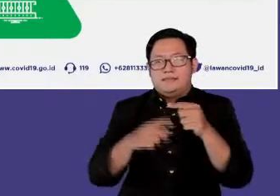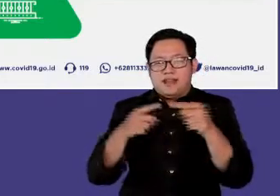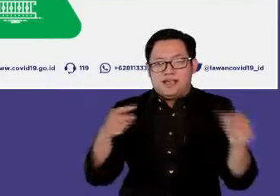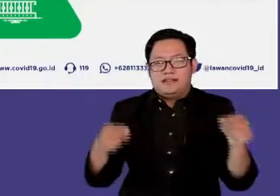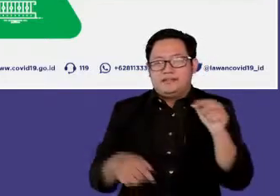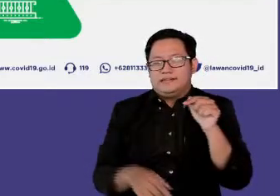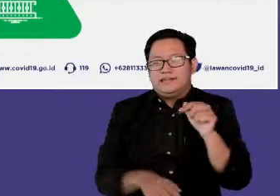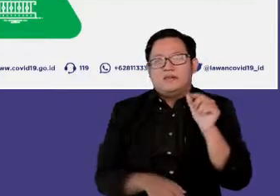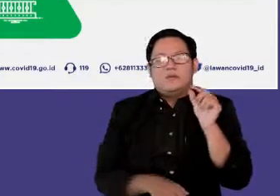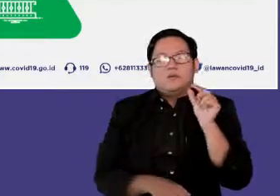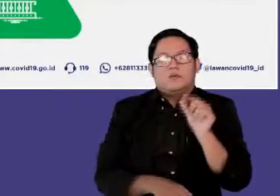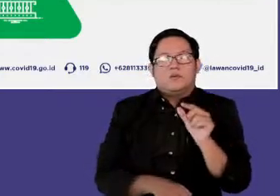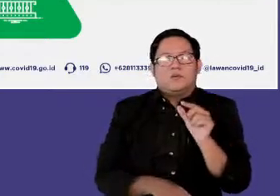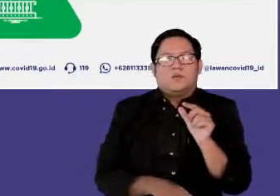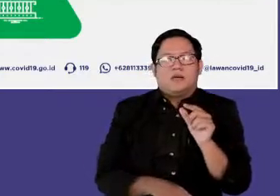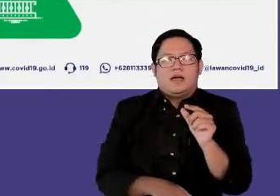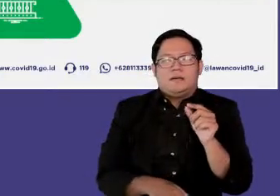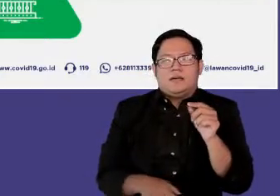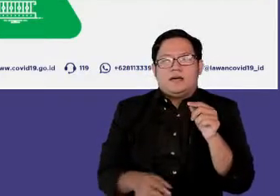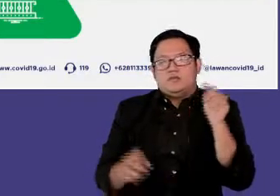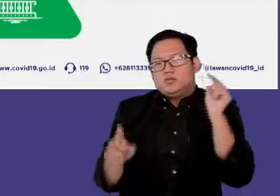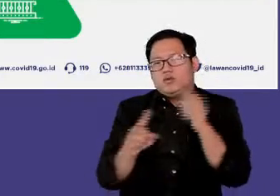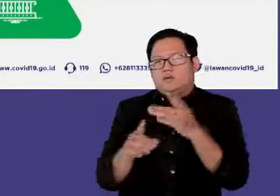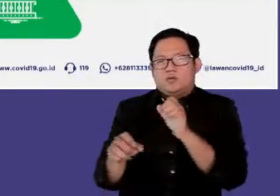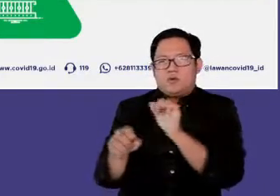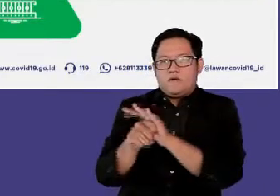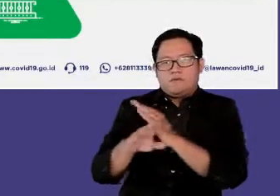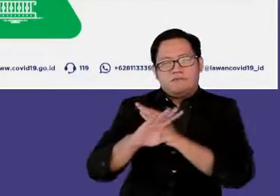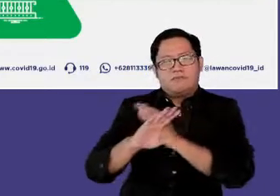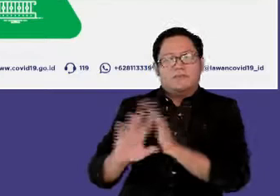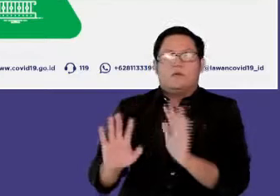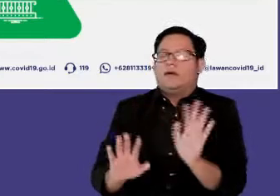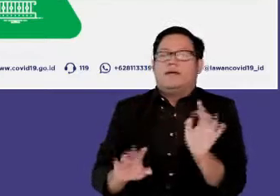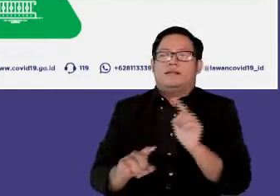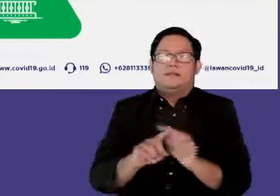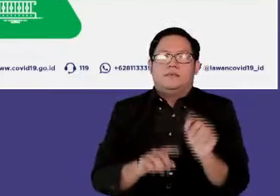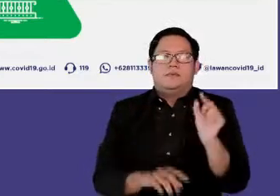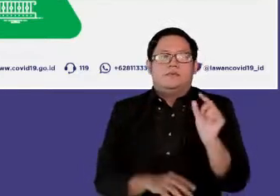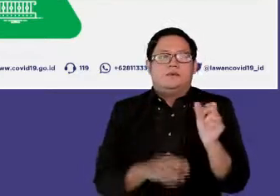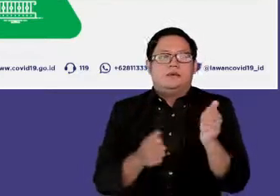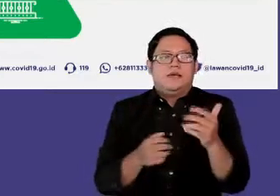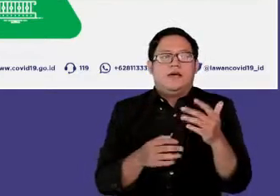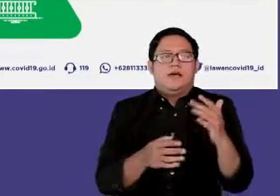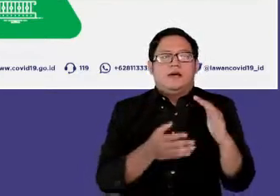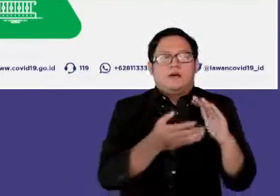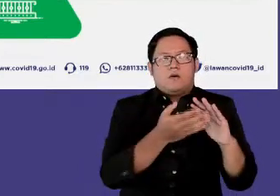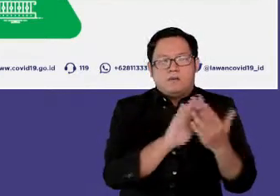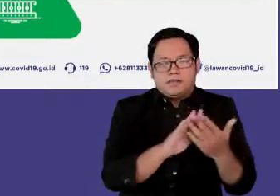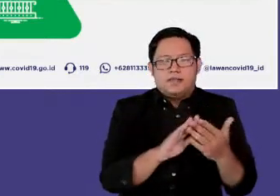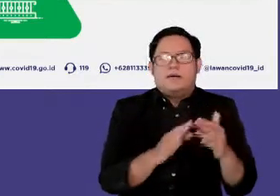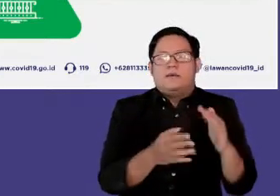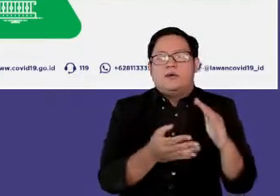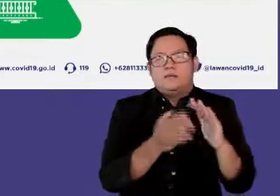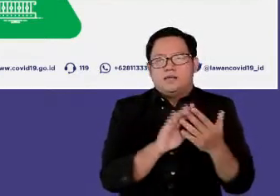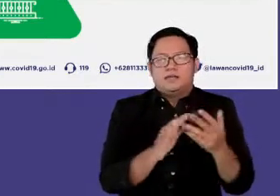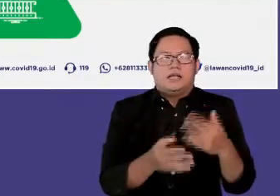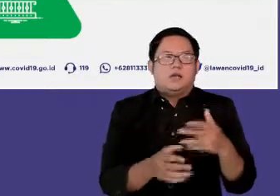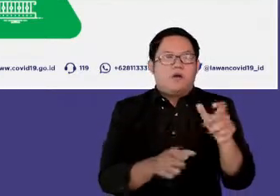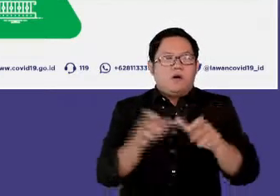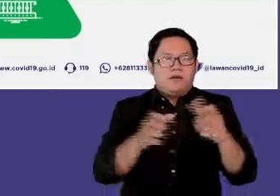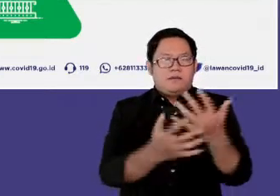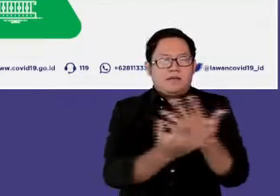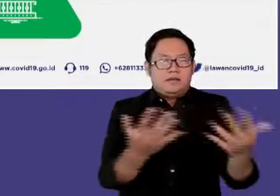suppress the transmission of COVID-19, but also to encourage controlled community productivity.